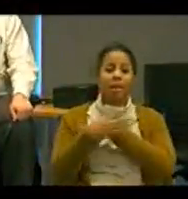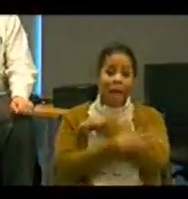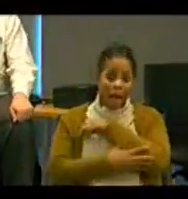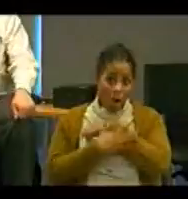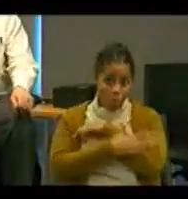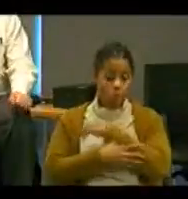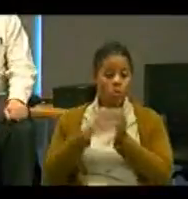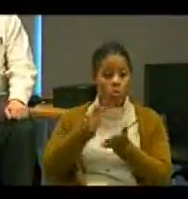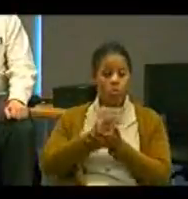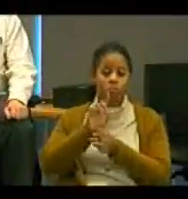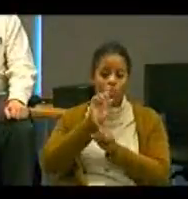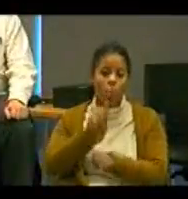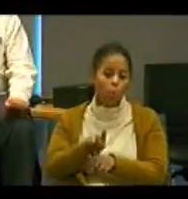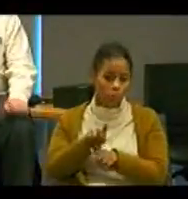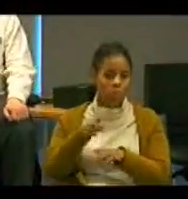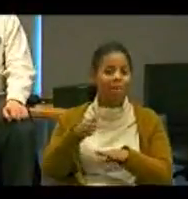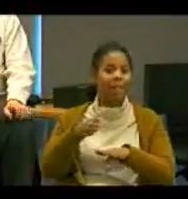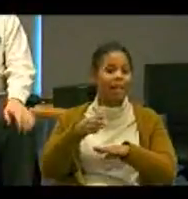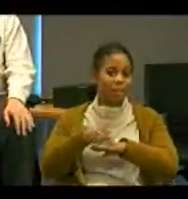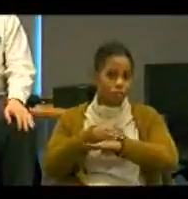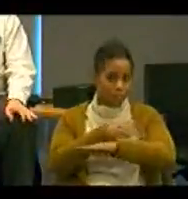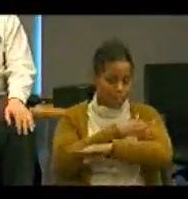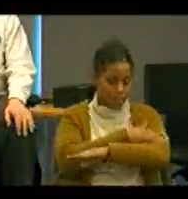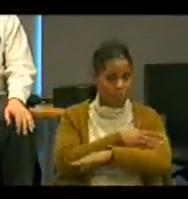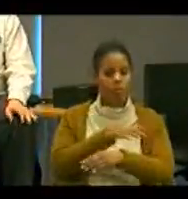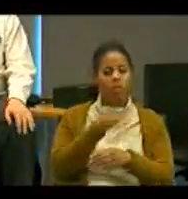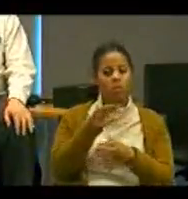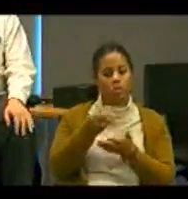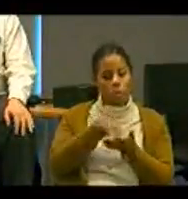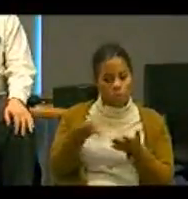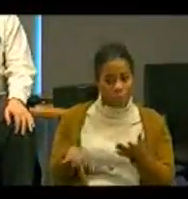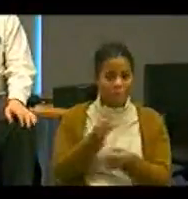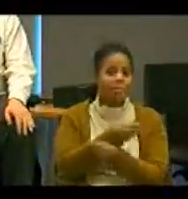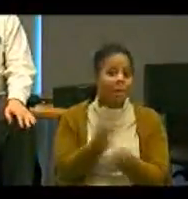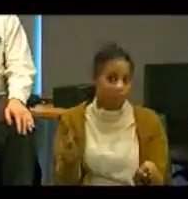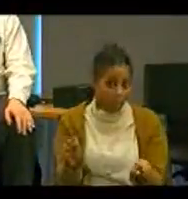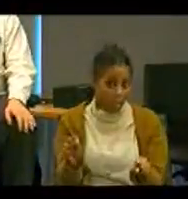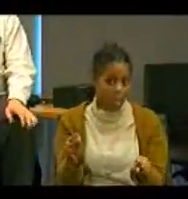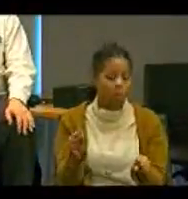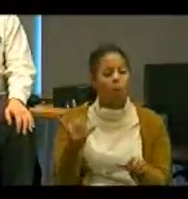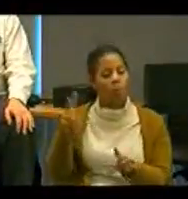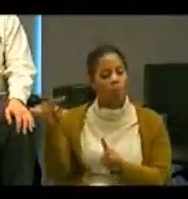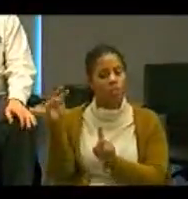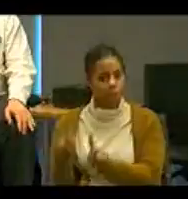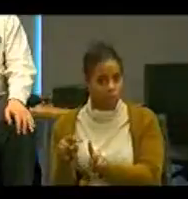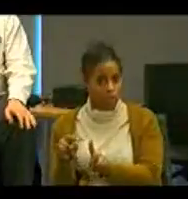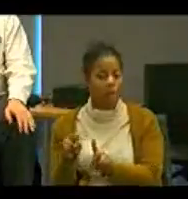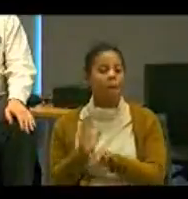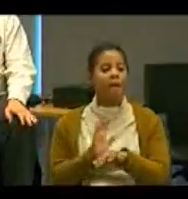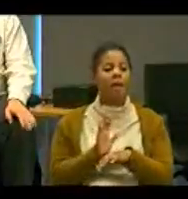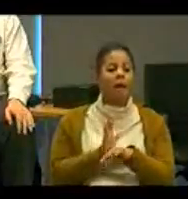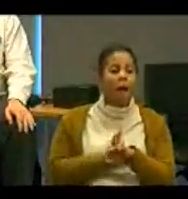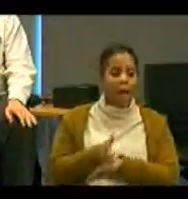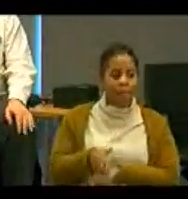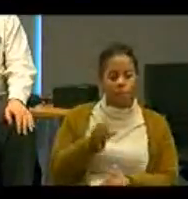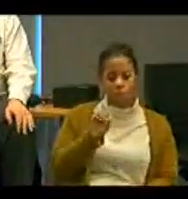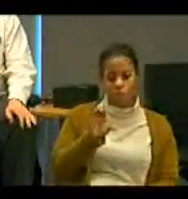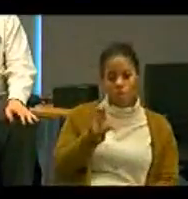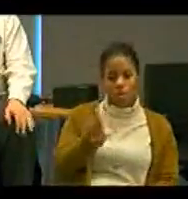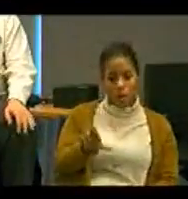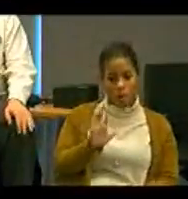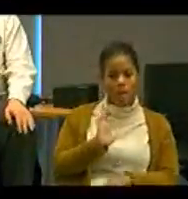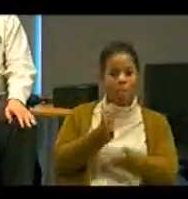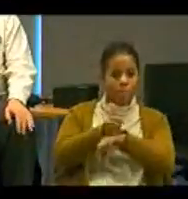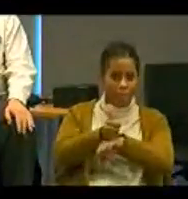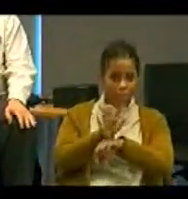safety multiple years after OCR, student perception of safety, multiple years after OCR has implemented a resolution agreement.